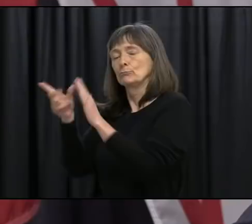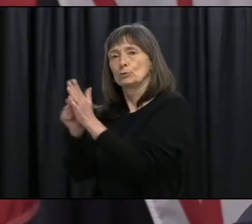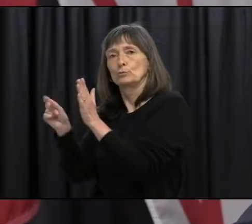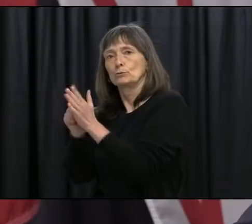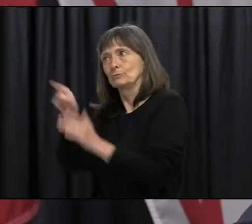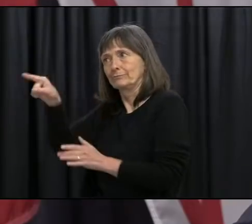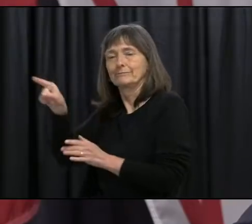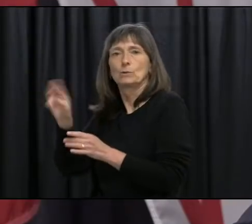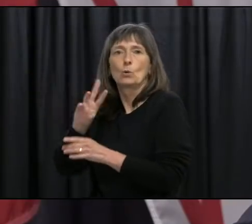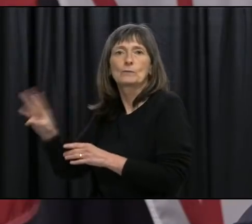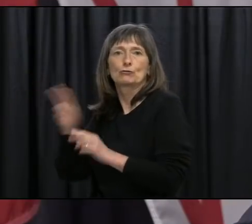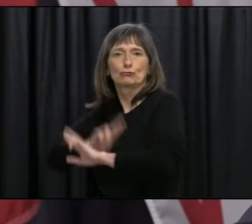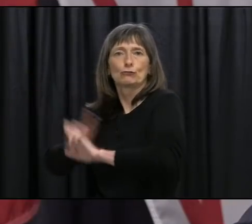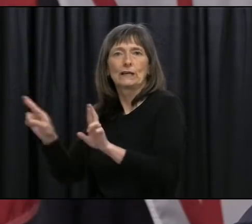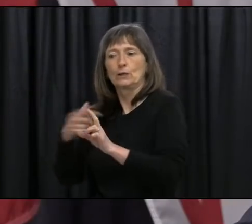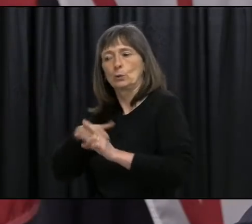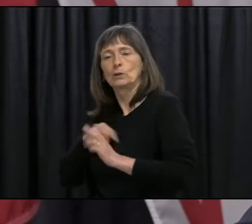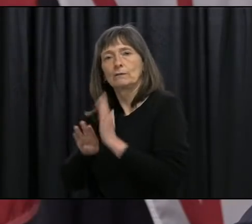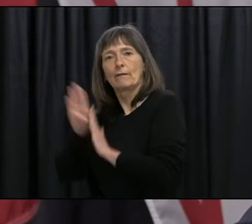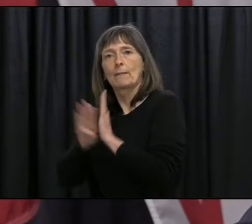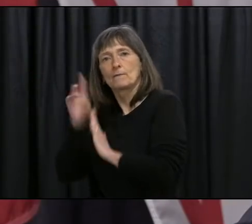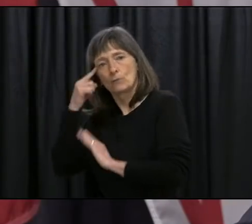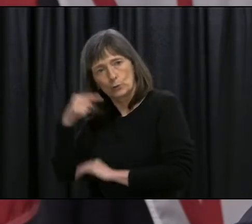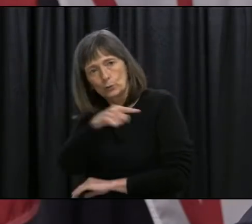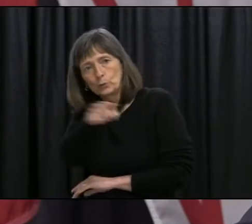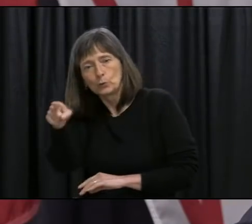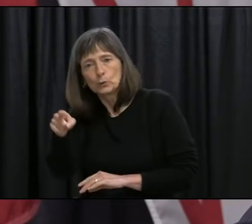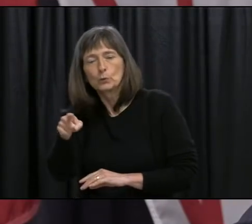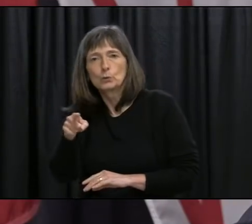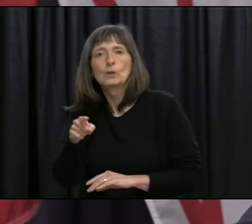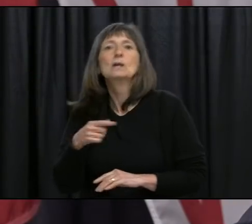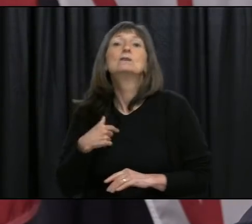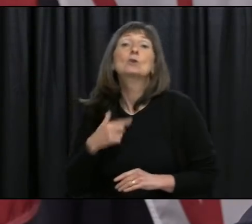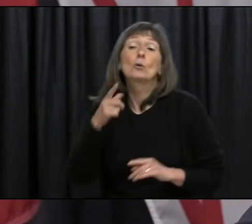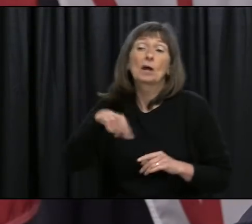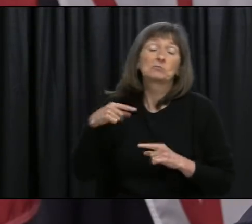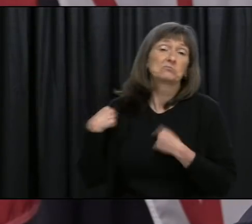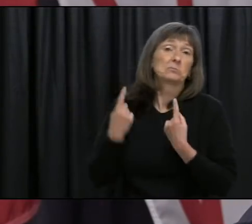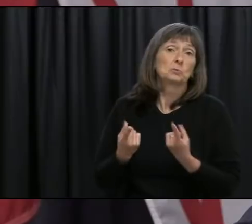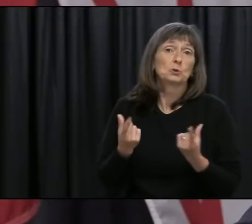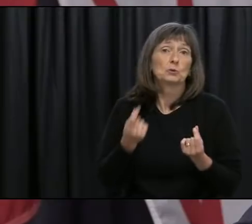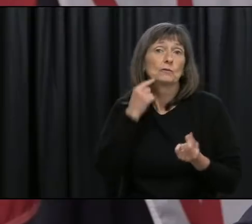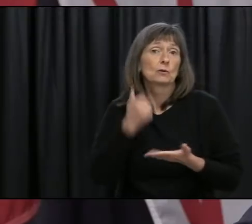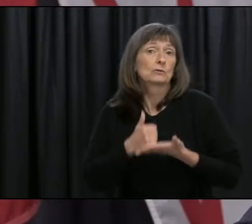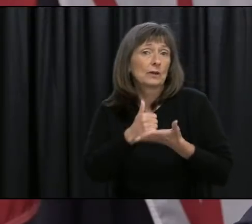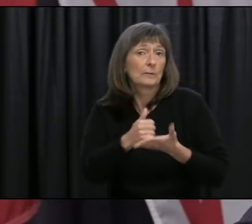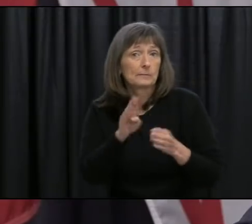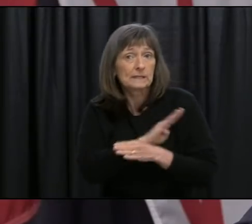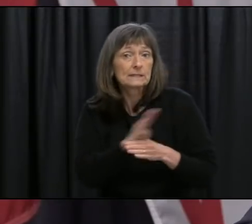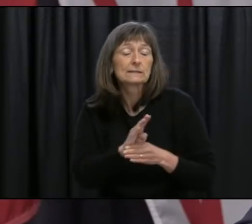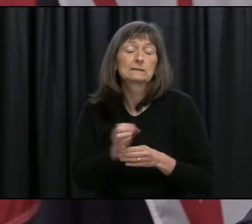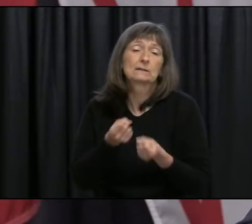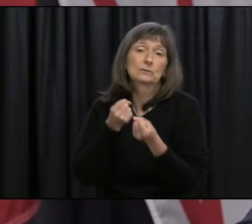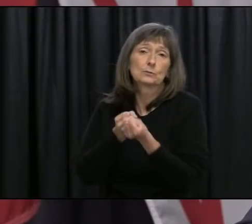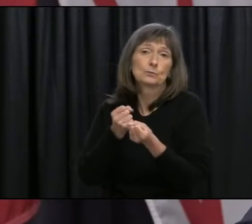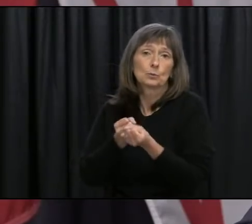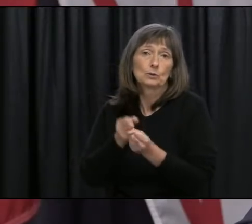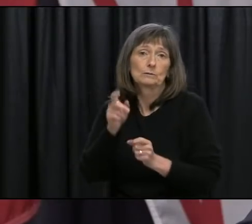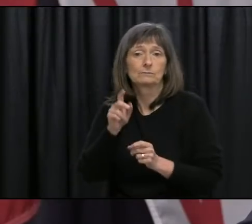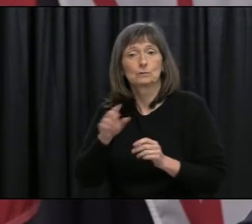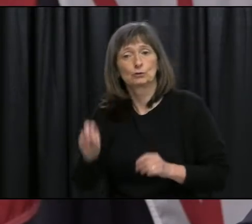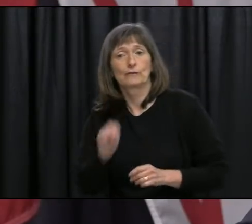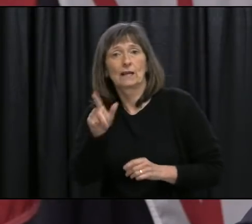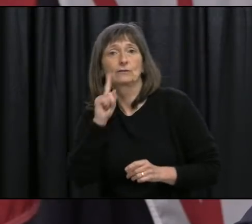that use those services and indeed support our economy. So to provide continued support to businesses in dealing with COVID